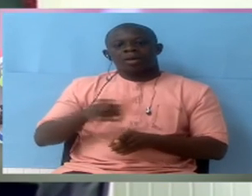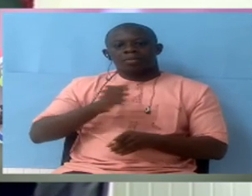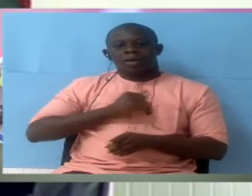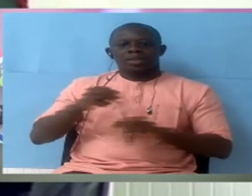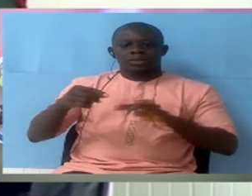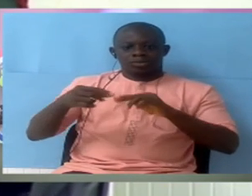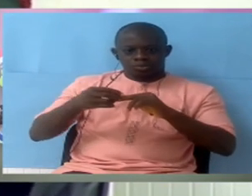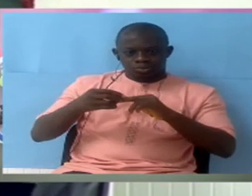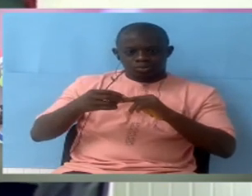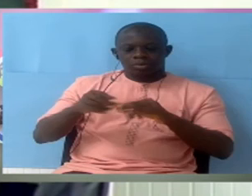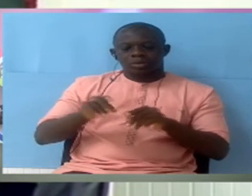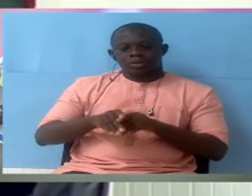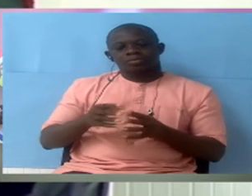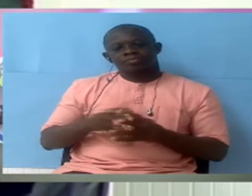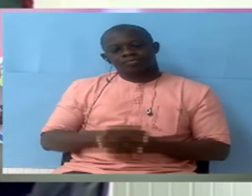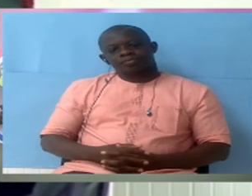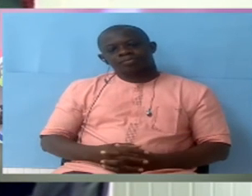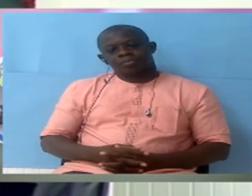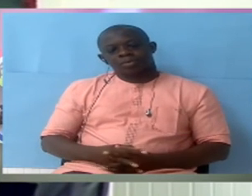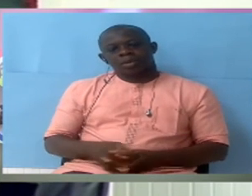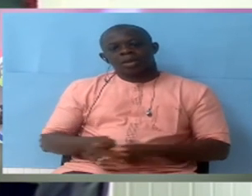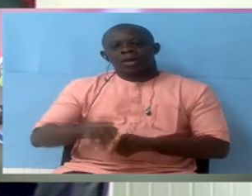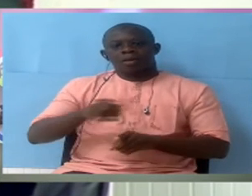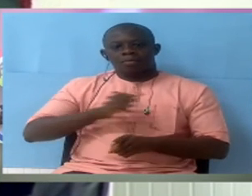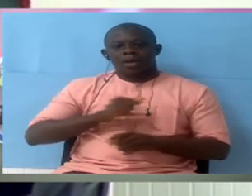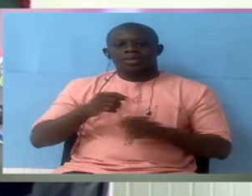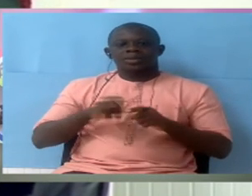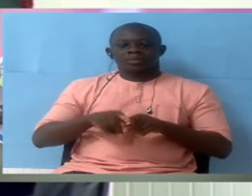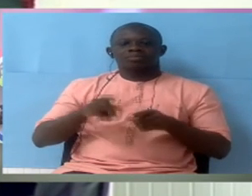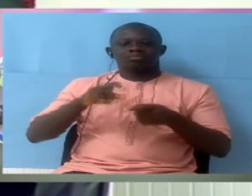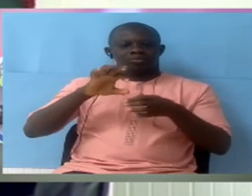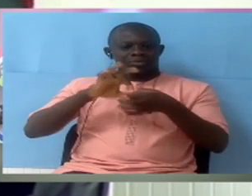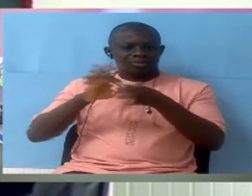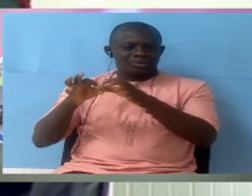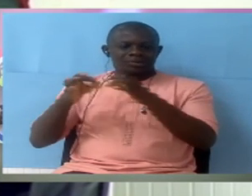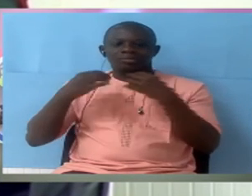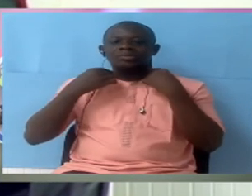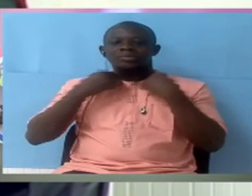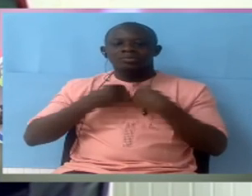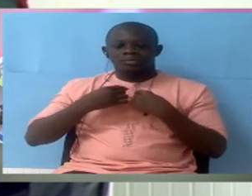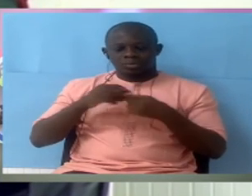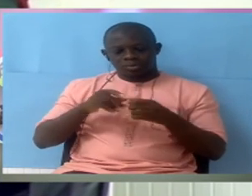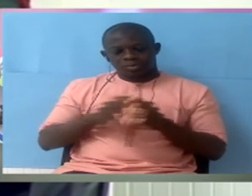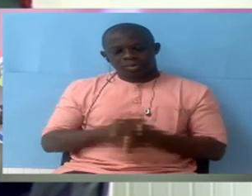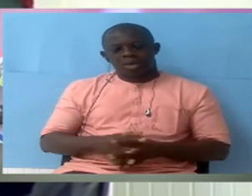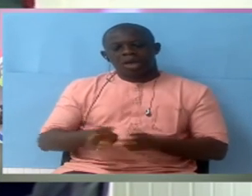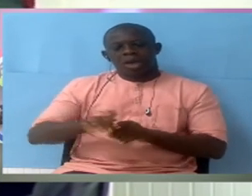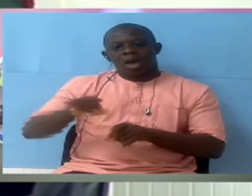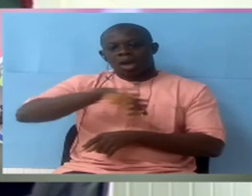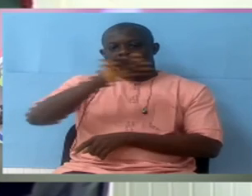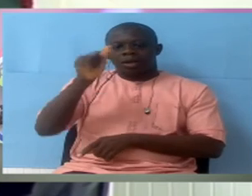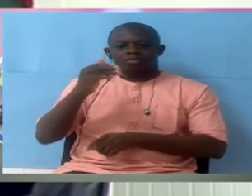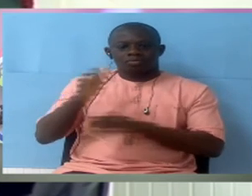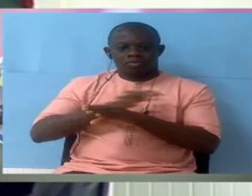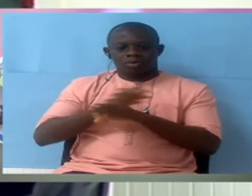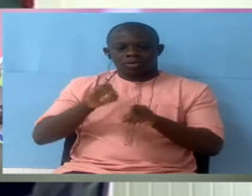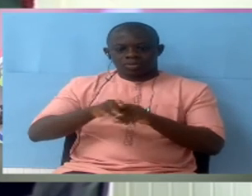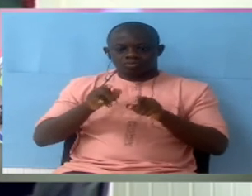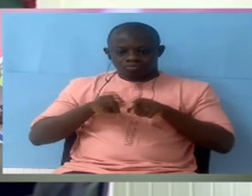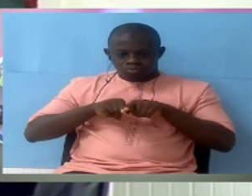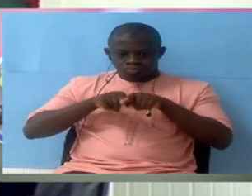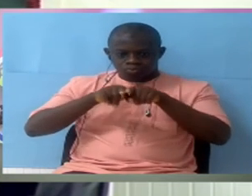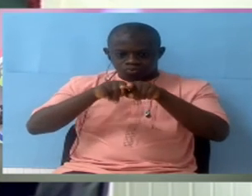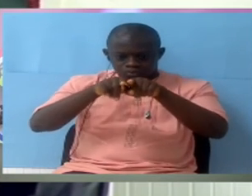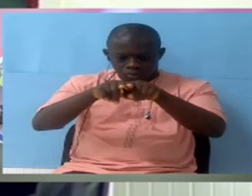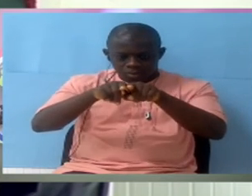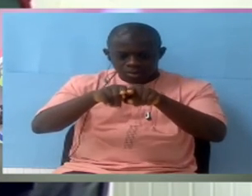ring. Suma jaaru baram bi. My chain. Suma chain bi. And then I was escorted to